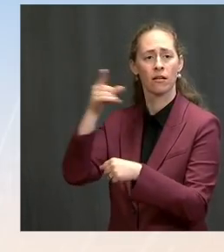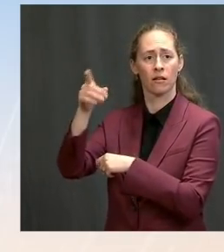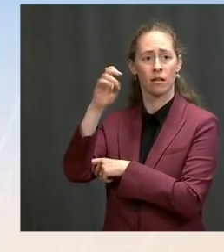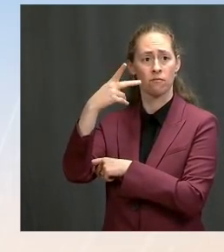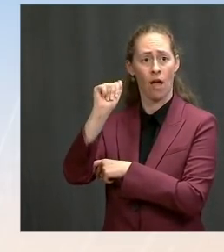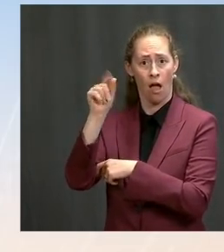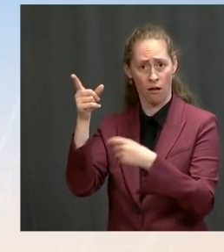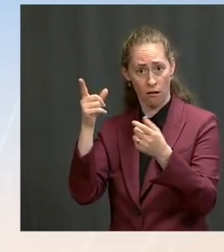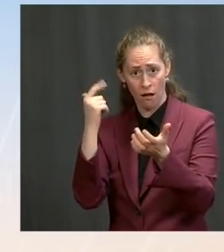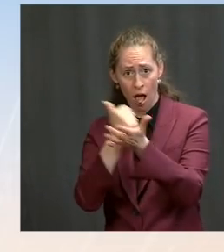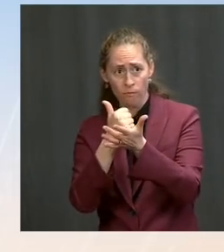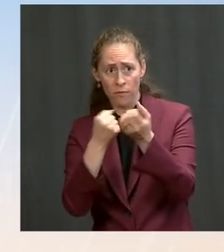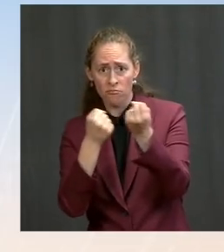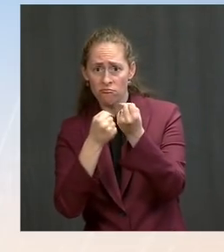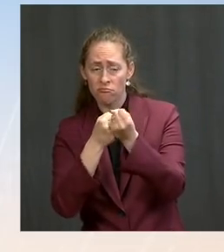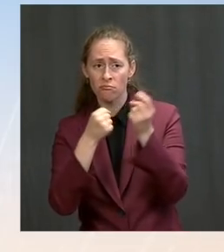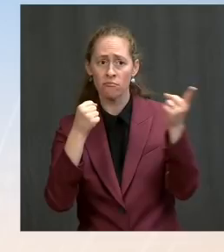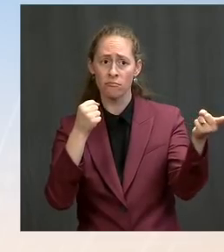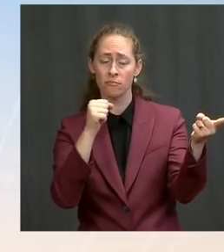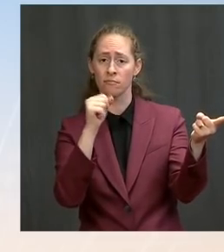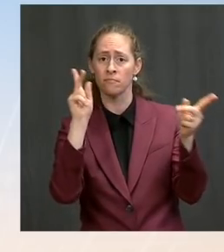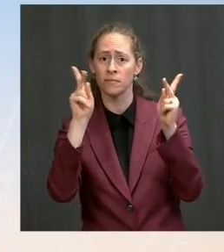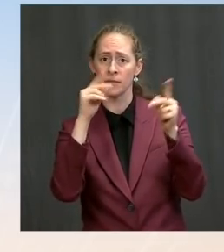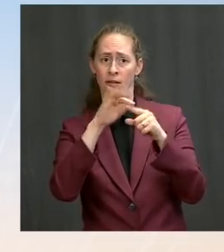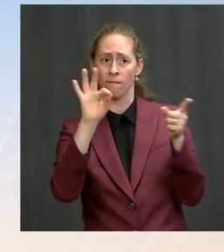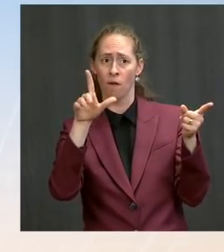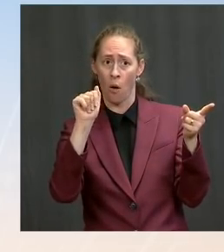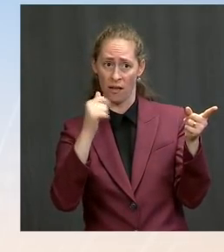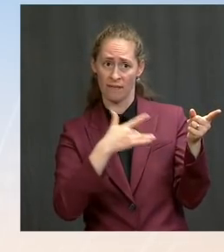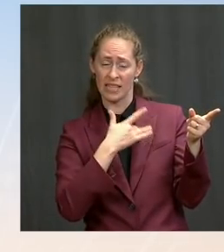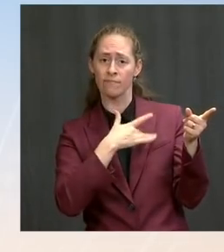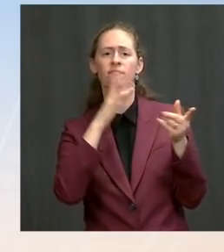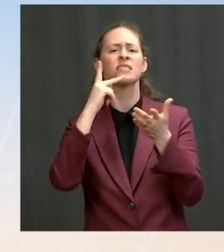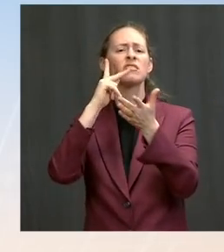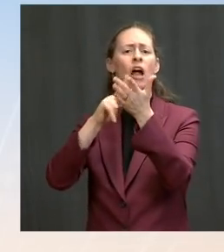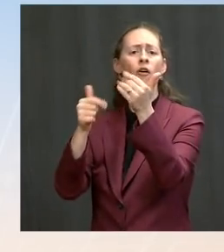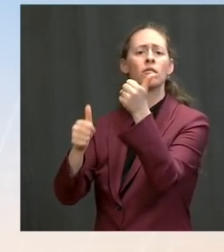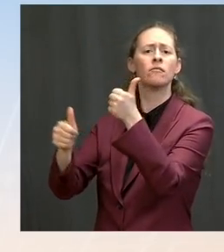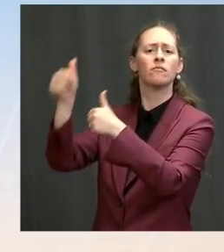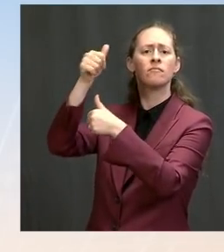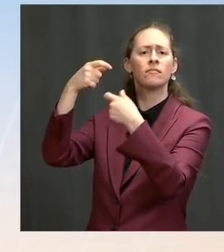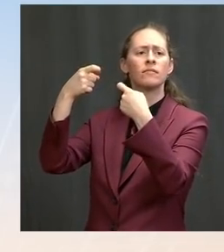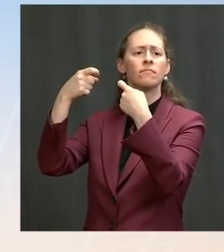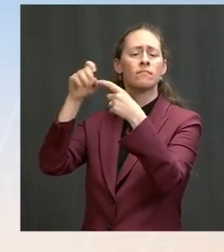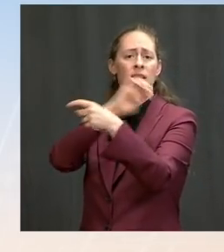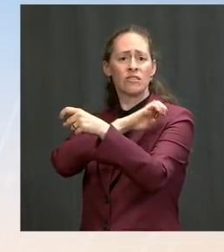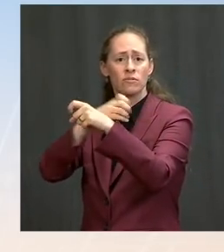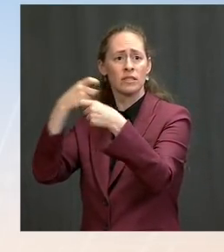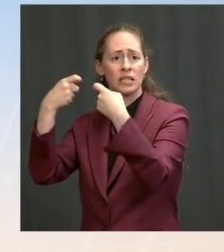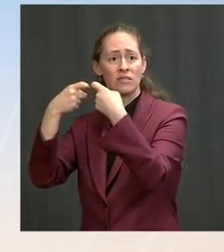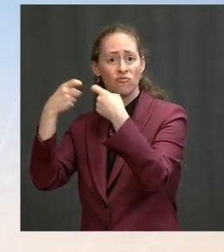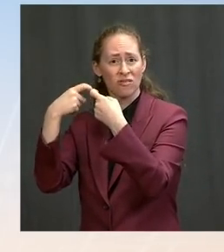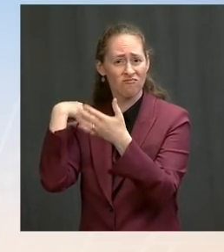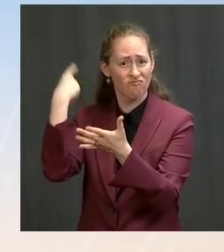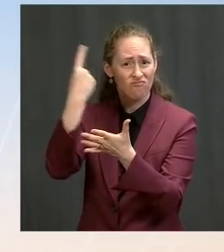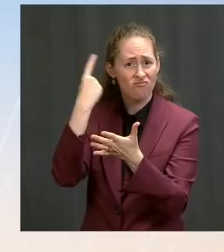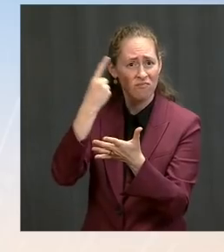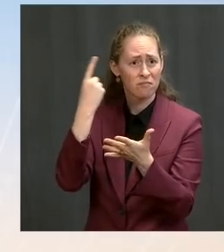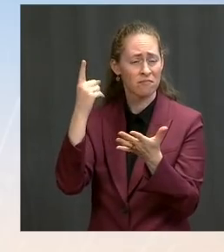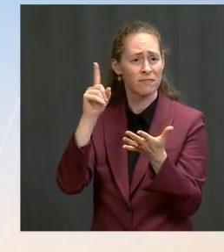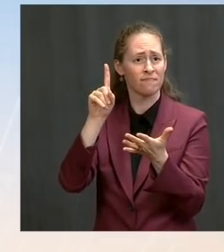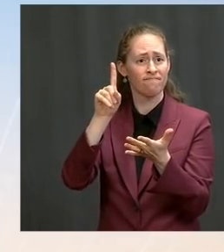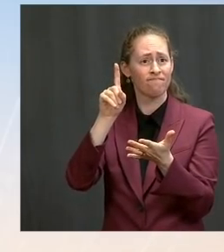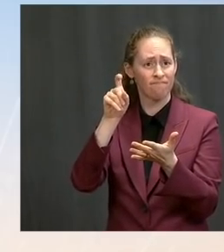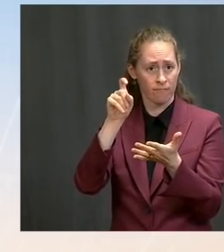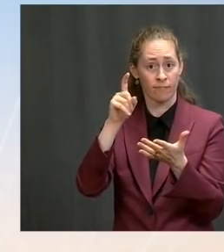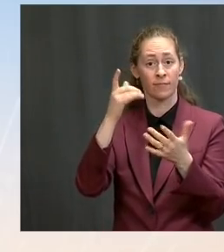you agree with the Energy Secretary Granholm that it's possible the Surfside condo's collapse may be a result of climate change? You know, I